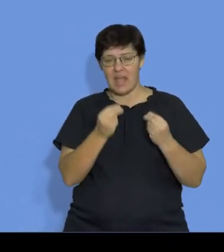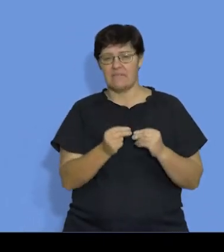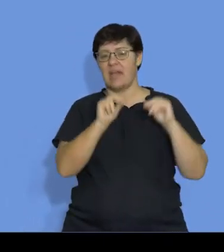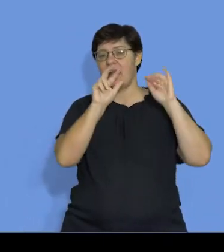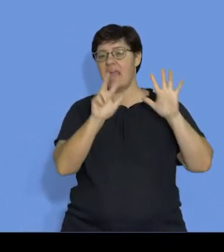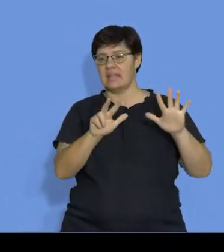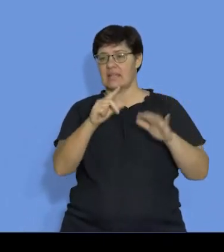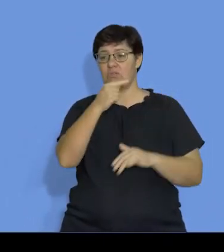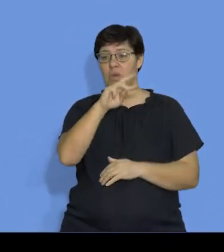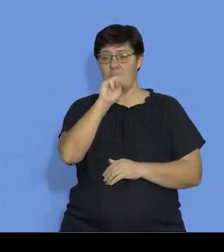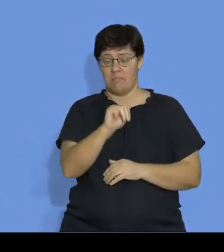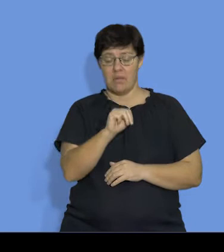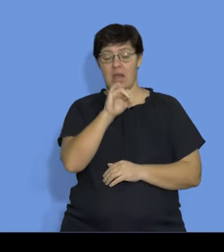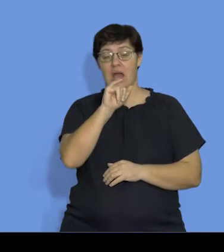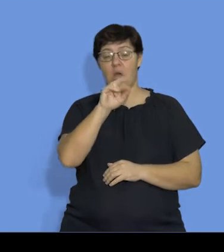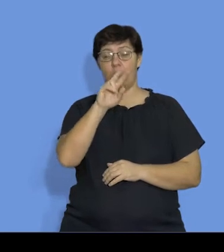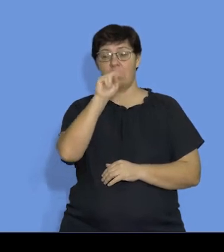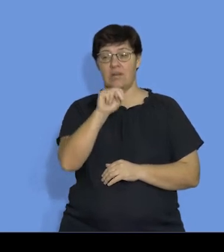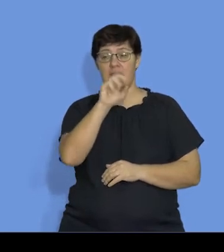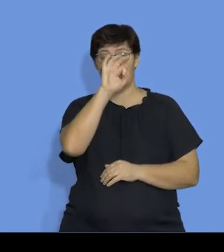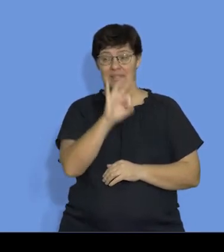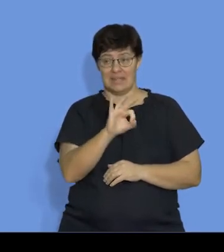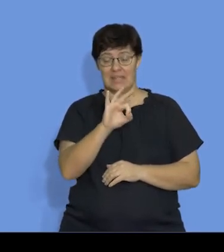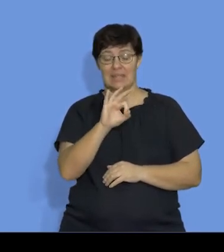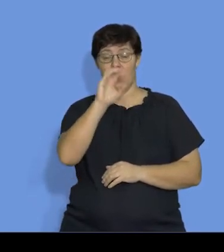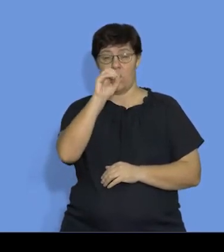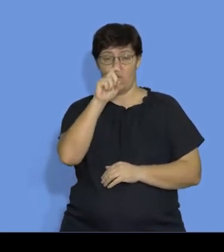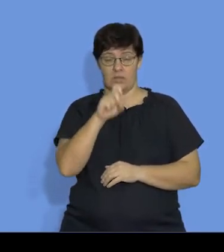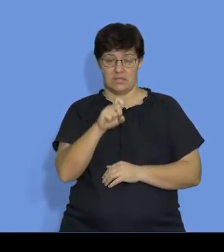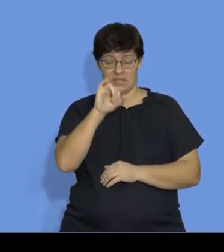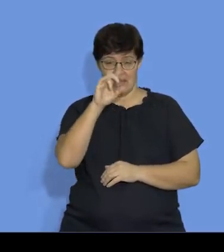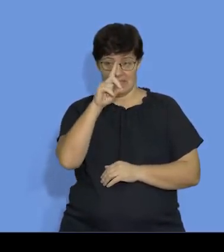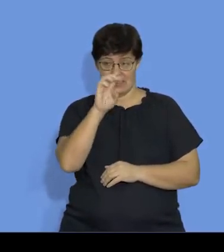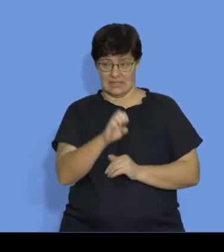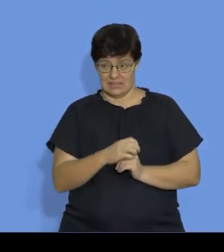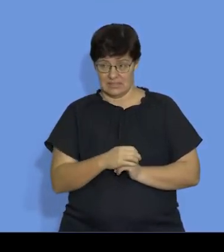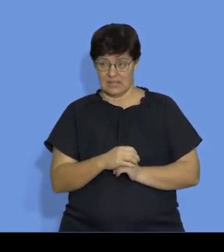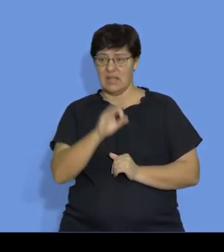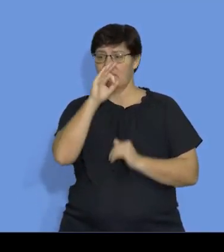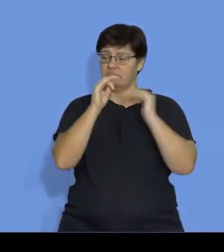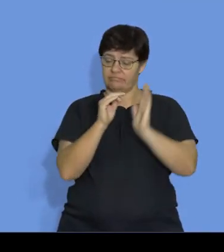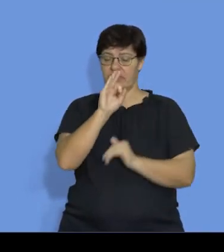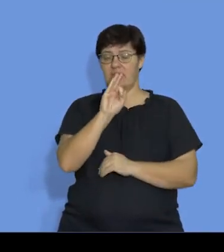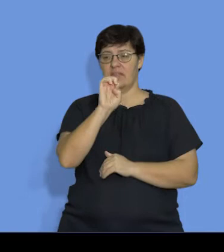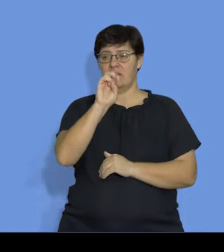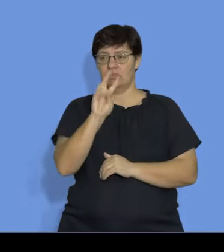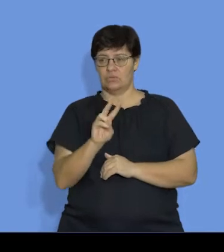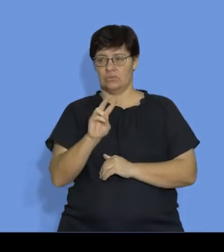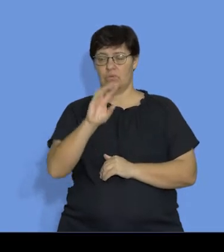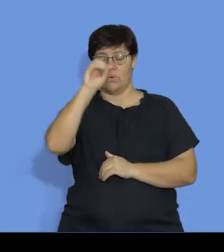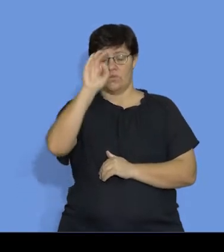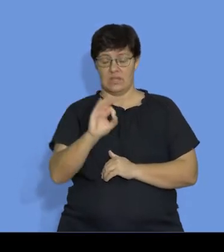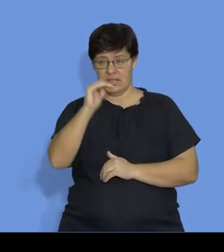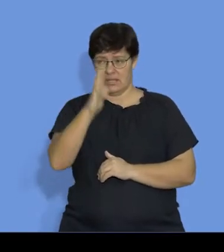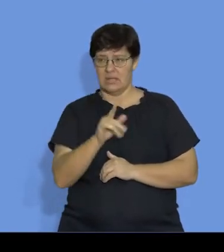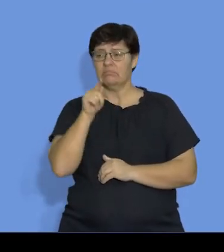grams, that's the mass of iron 3 oxide. The formula is given. The iron 3 oxide reacts with 3.8